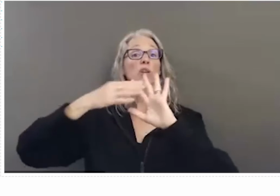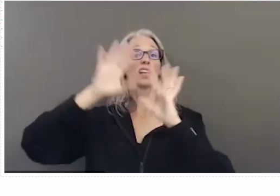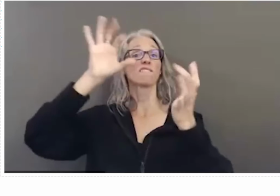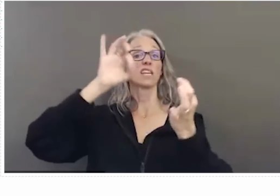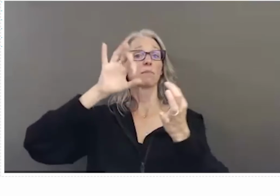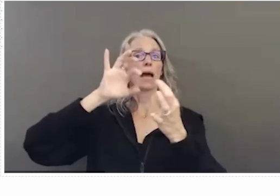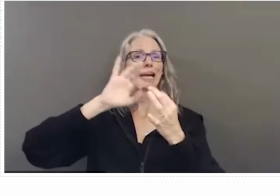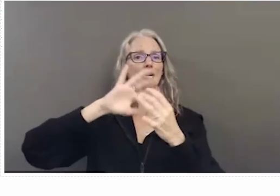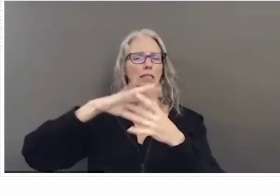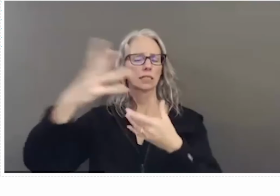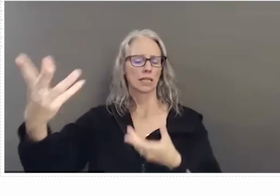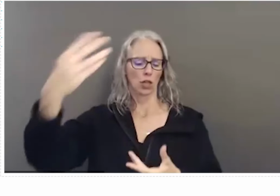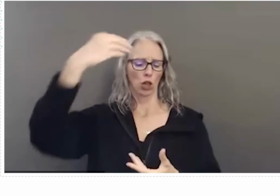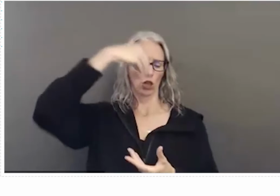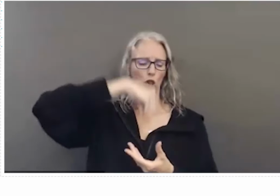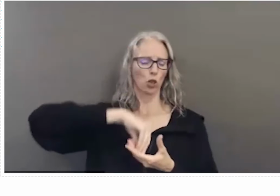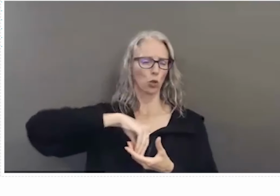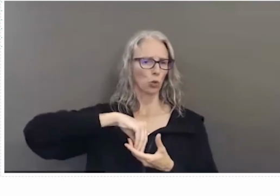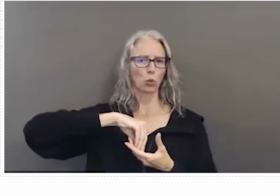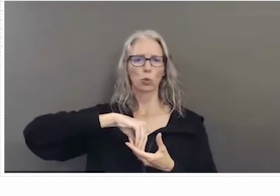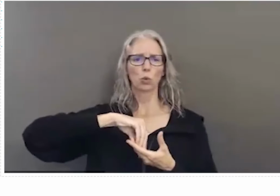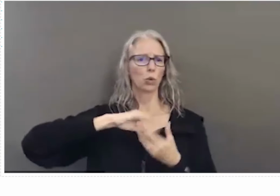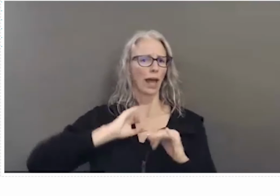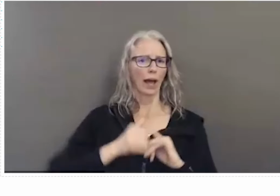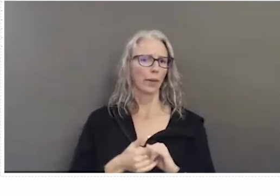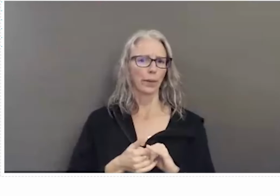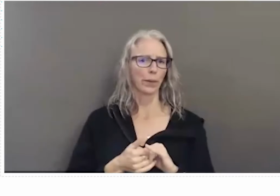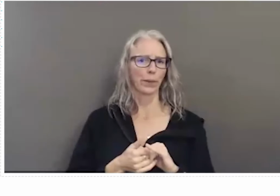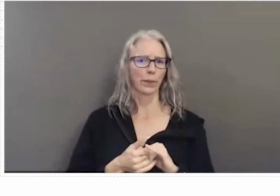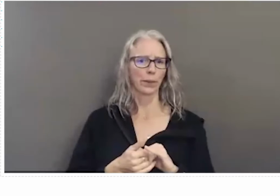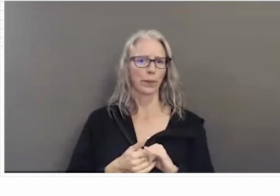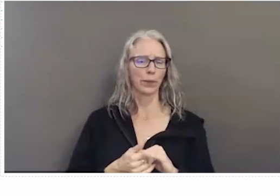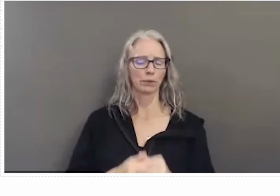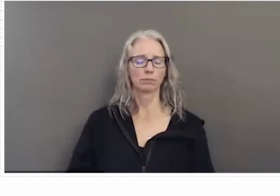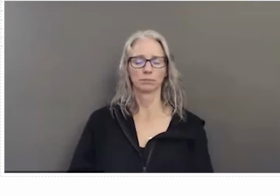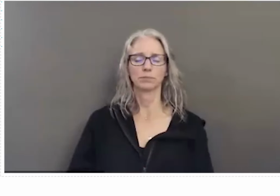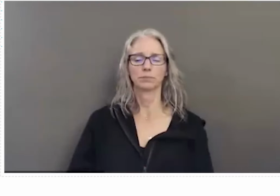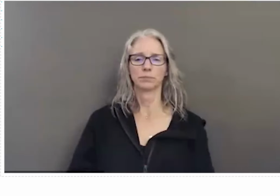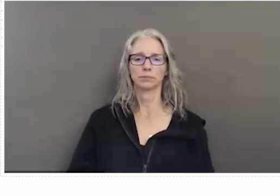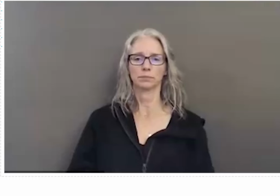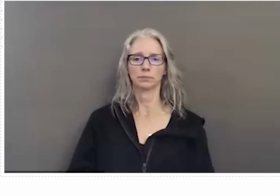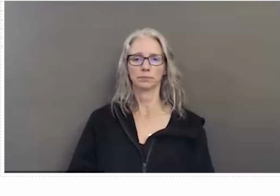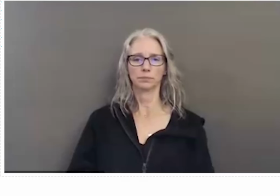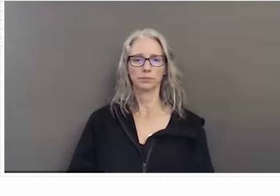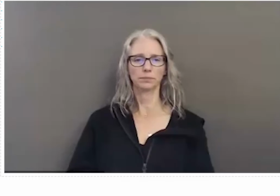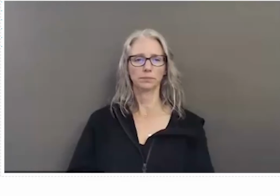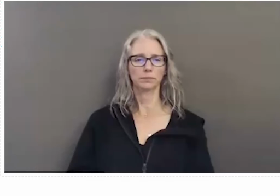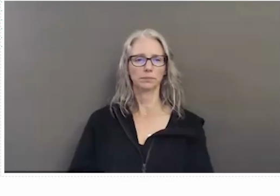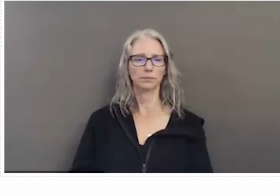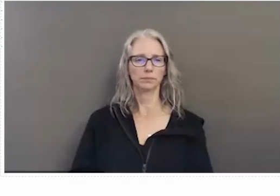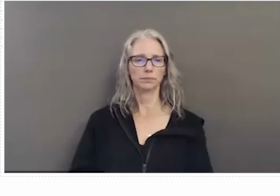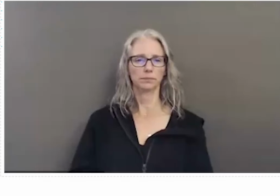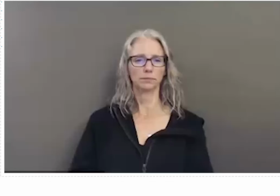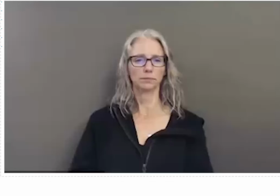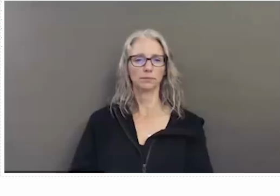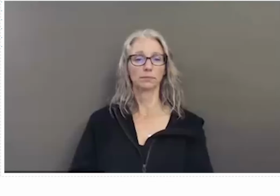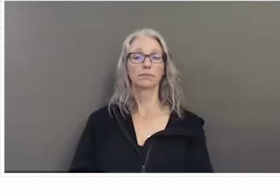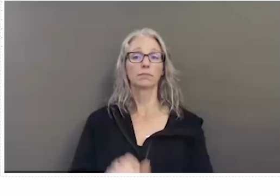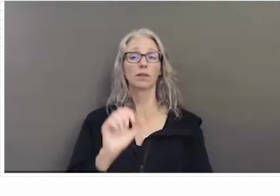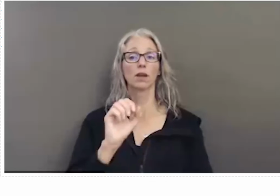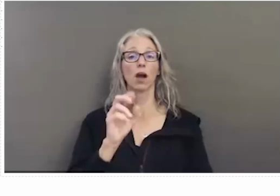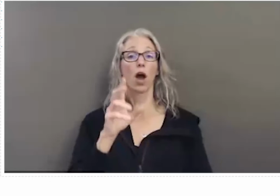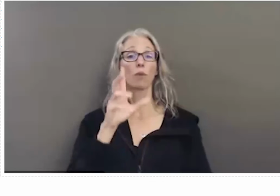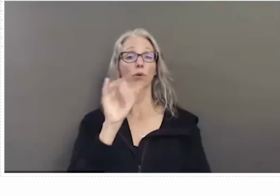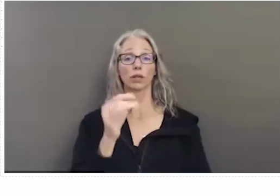matter, and it's not just going into the wind. That's all I really can offer at this point on that. Yeah, I wonder, Derek